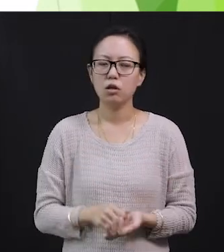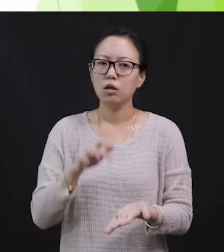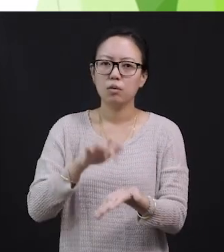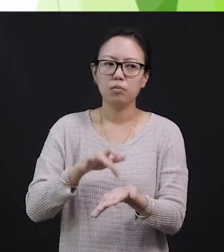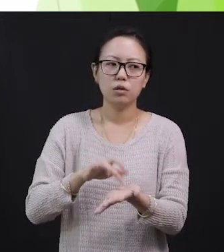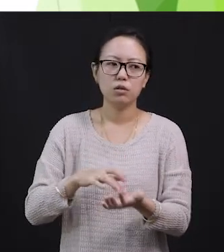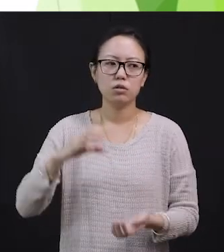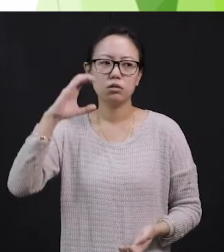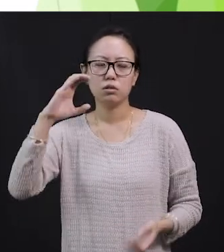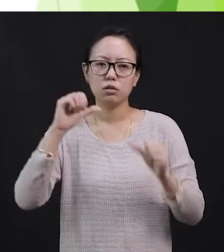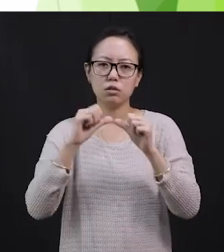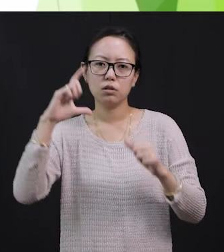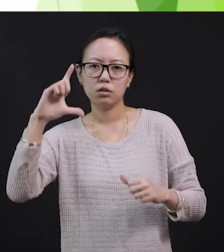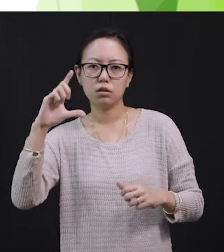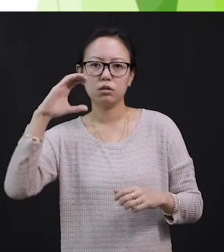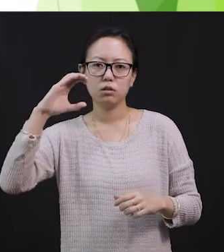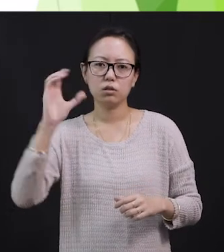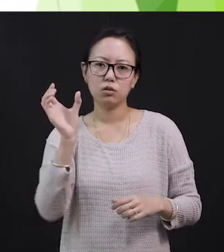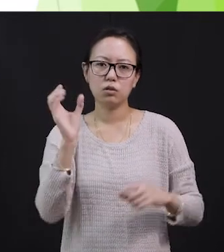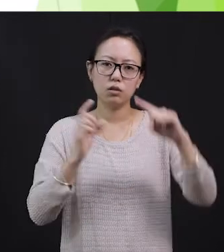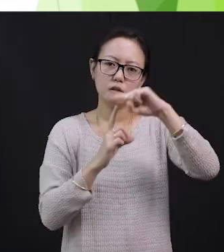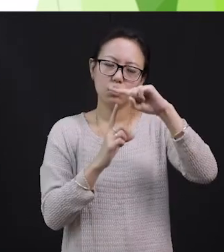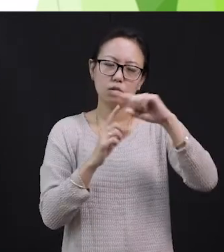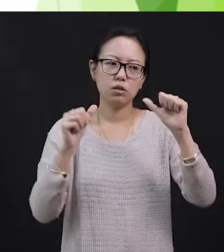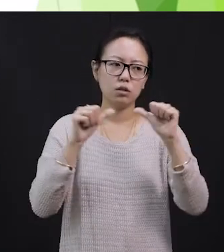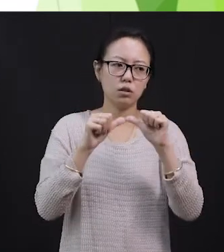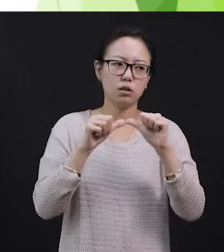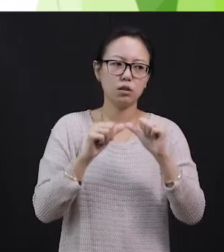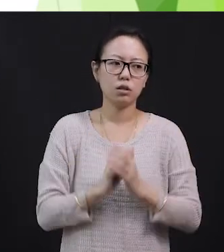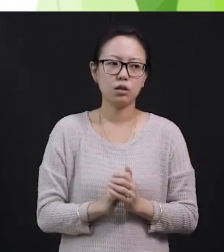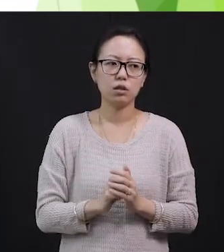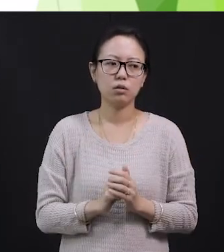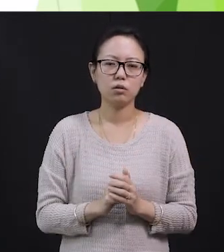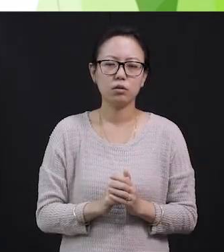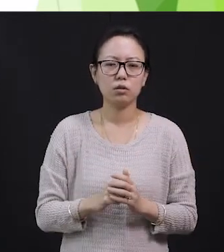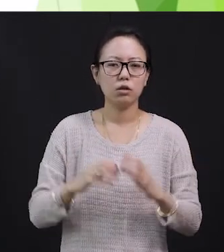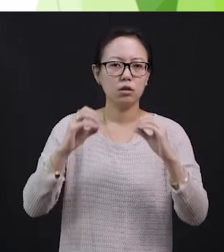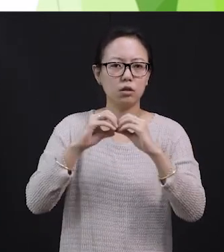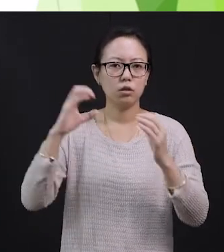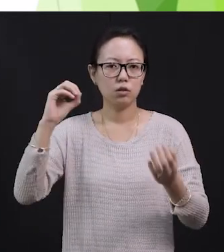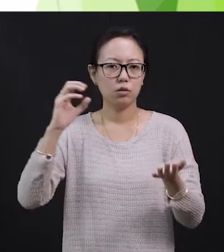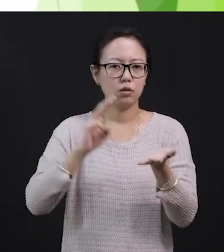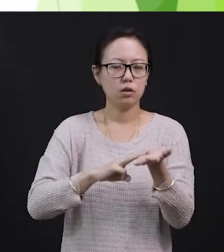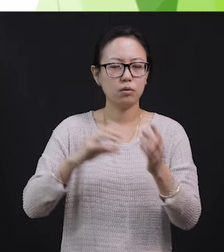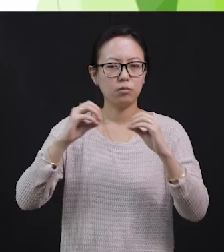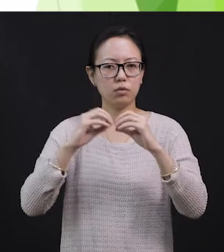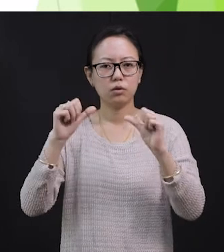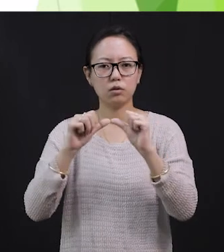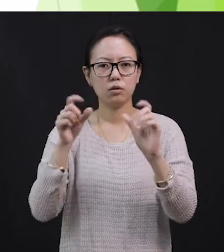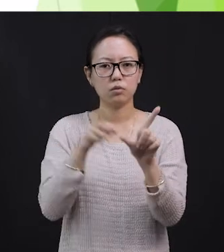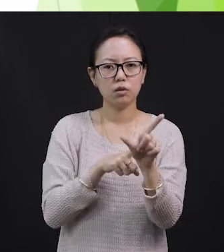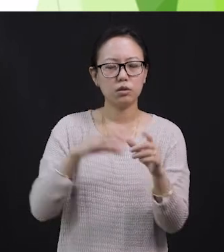Madras. But here their own national college, which was very Indian, was started. The students who were expelled